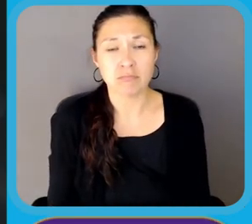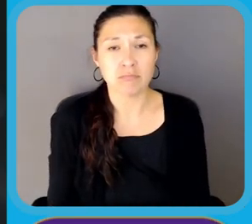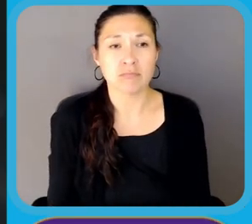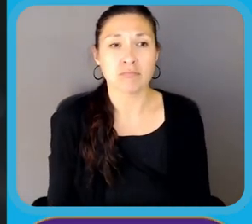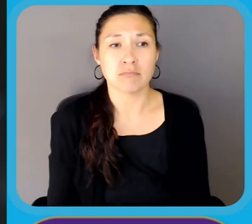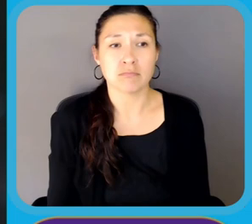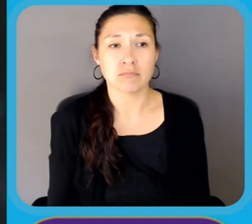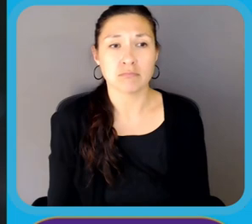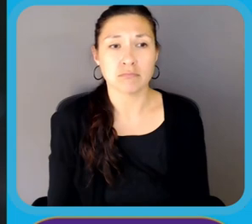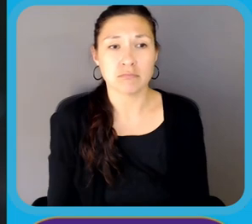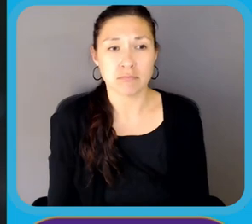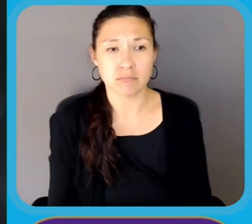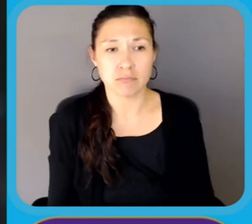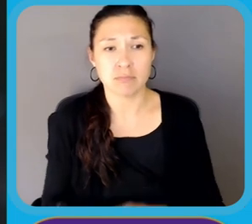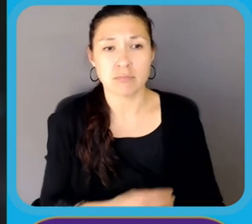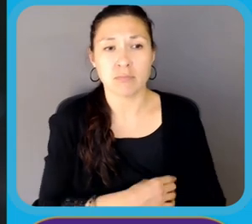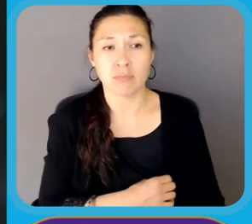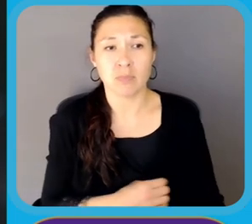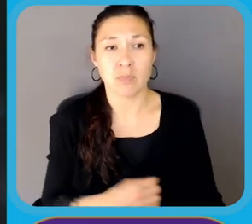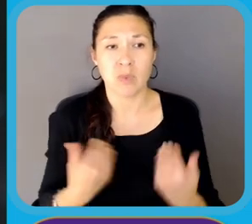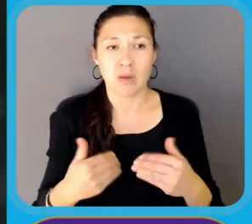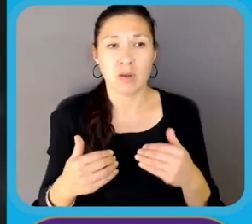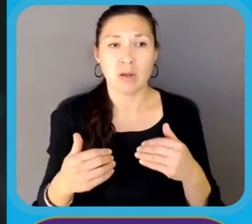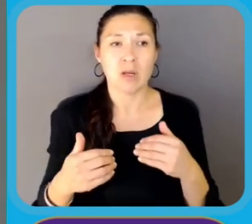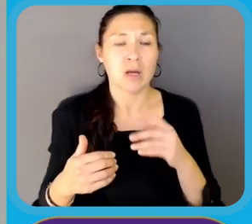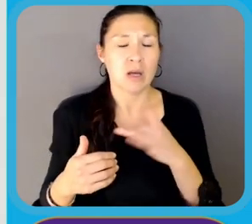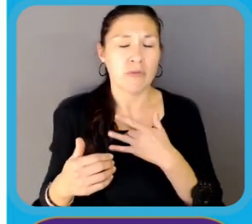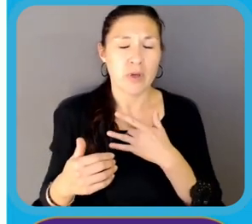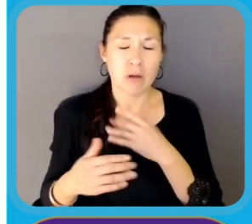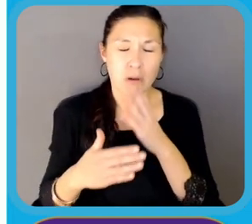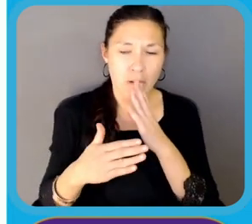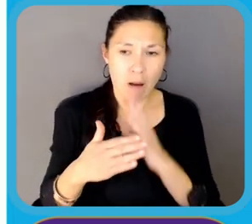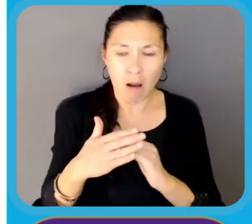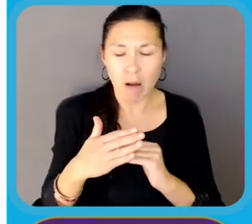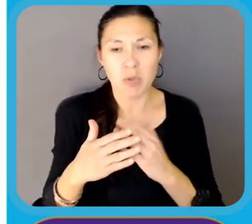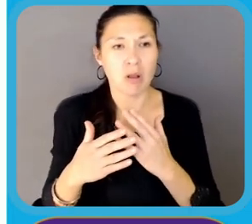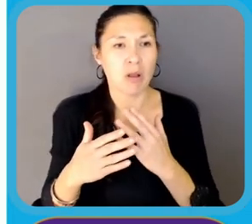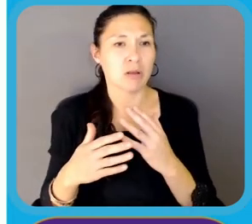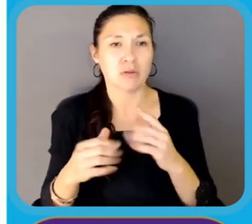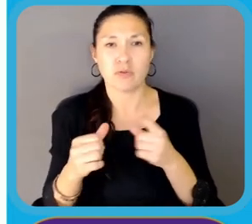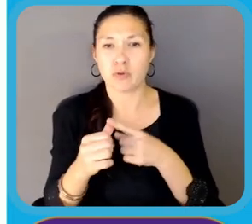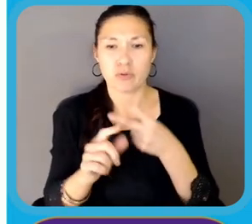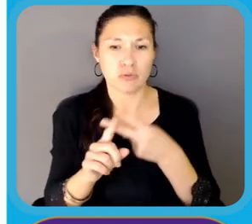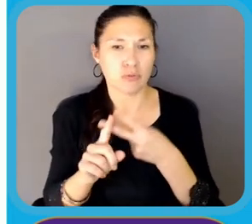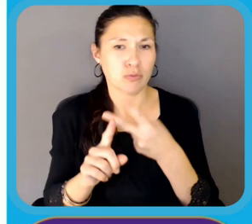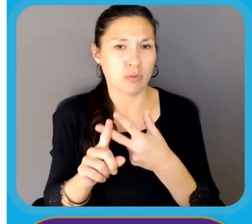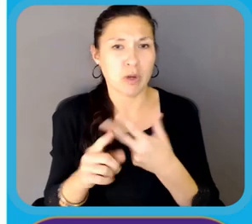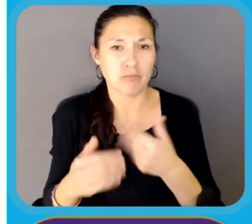It's a pretty big and humbling first couple of months.